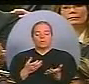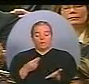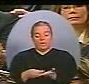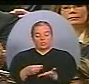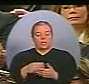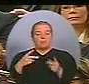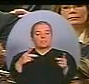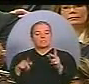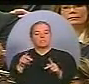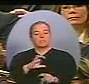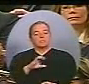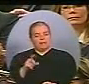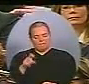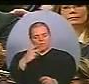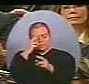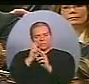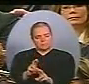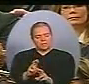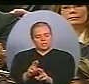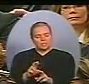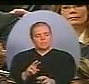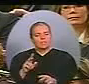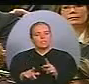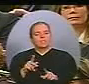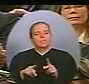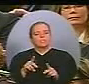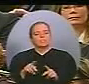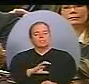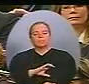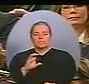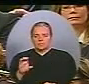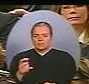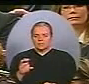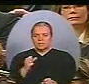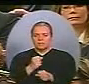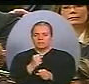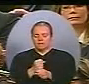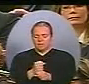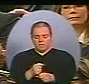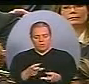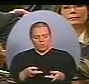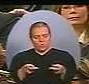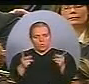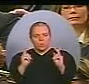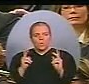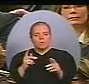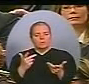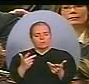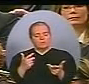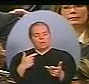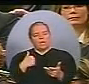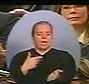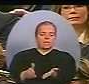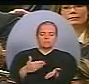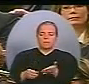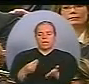have their tax dollars taken by excessive and irresponsible government spending. We want to see the Senate apply their rules, and they don't want to see the tax and